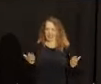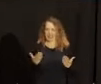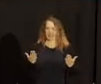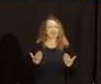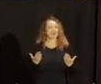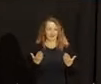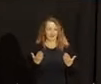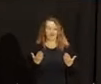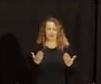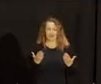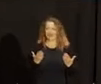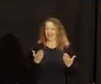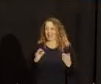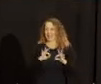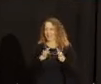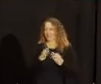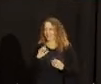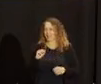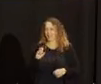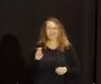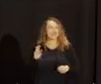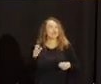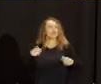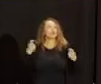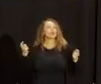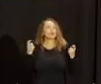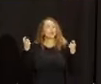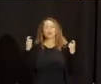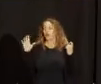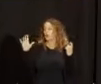Cafe, celebrating its 25th